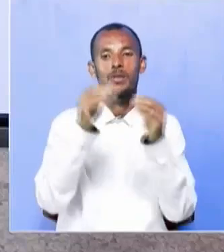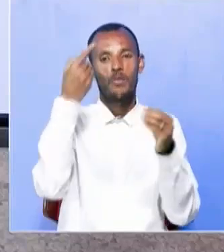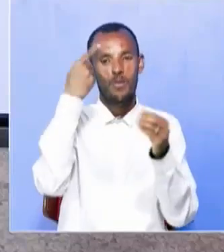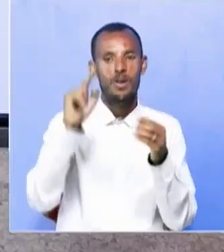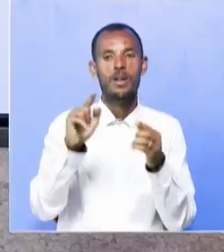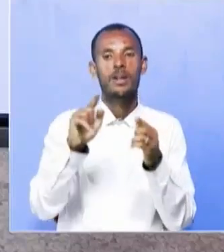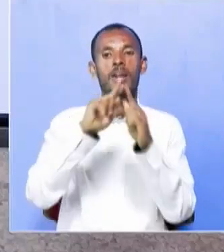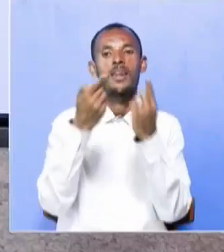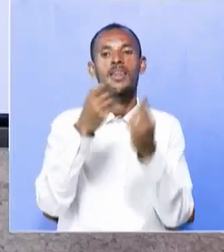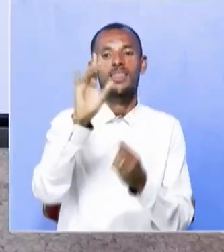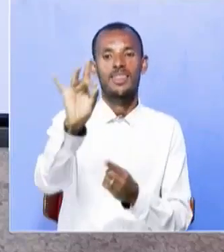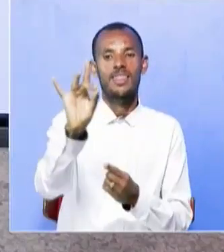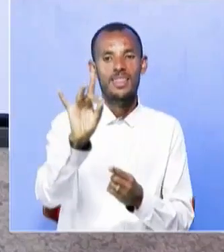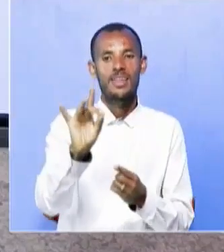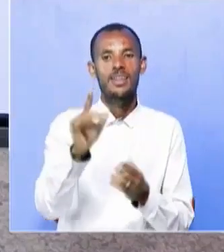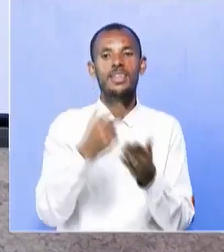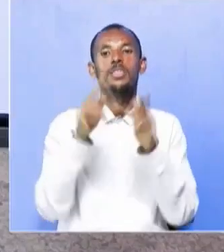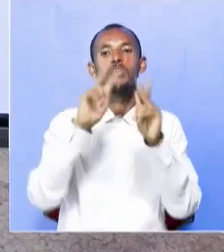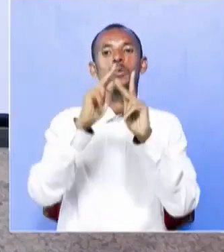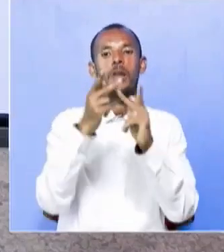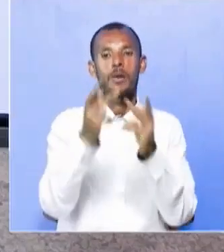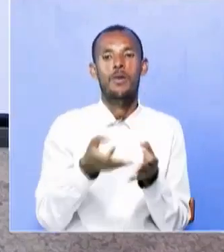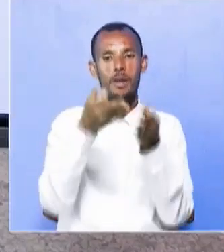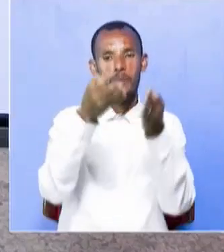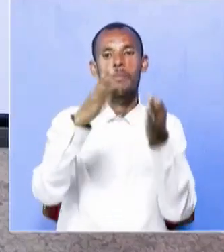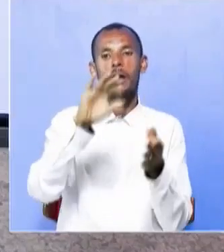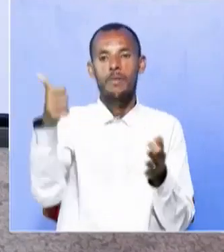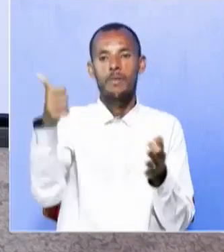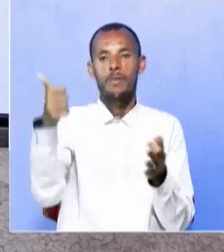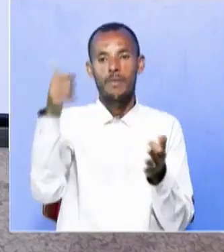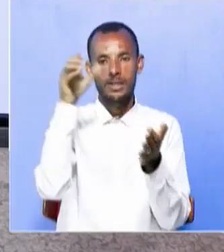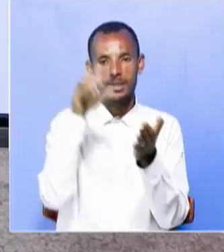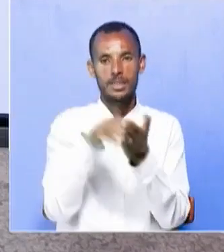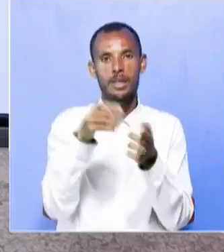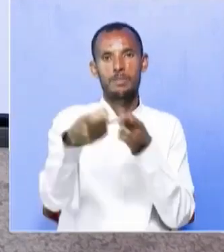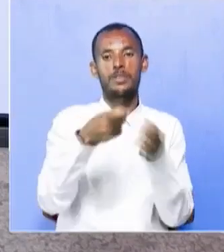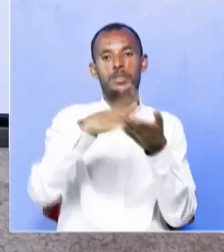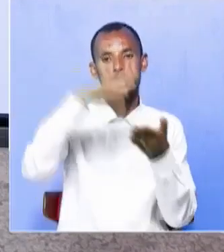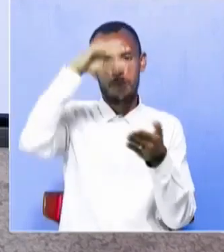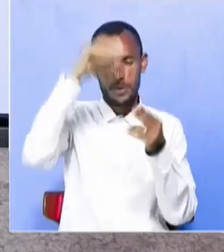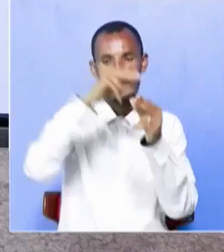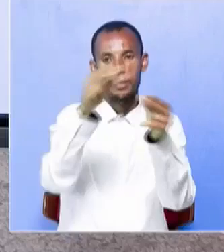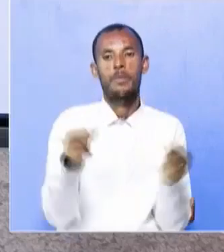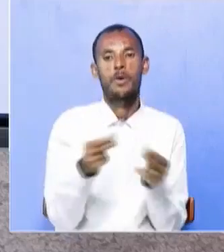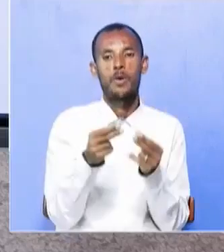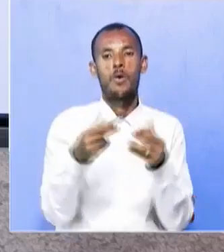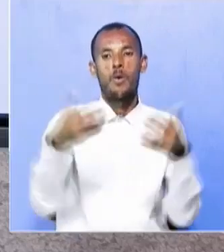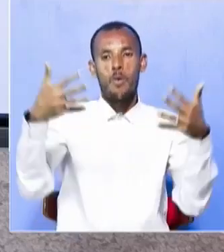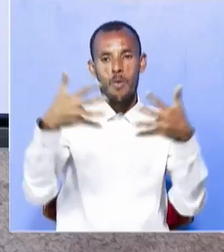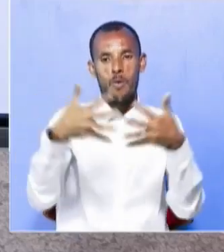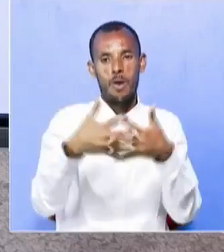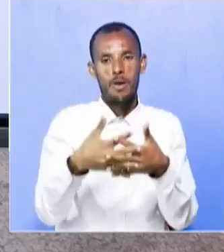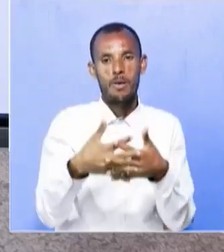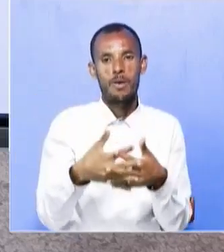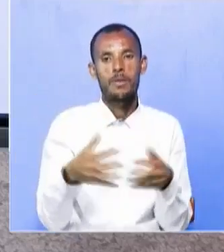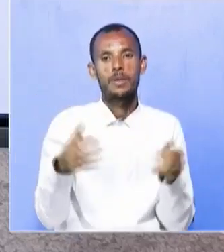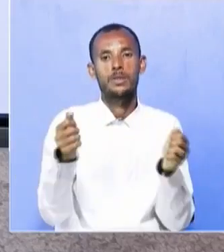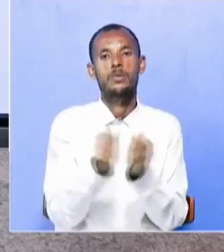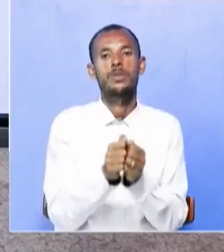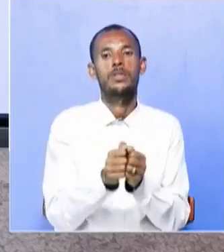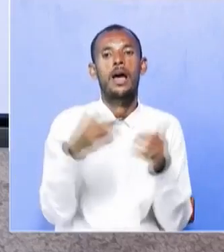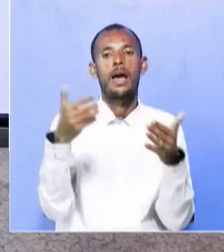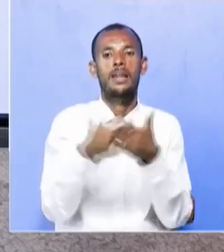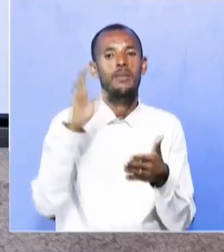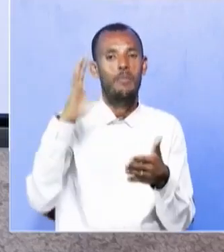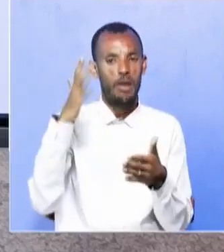mathematics lesson for grade 8. This program is organized by Addis Ababa City Administration Education Bureau in collaboration